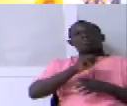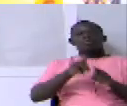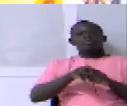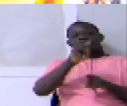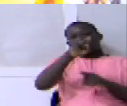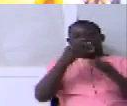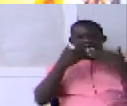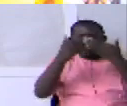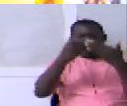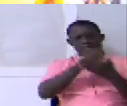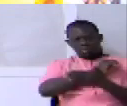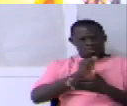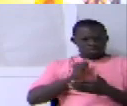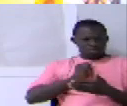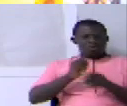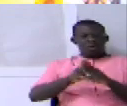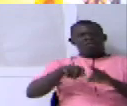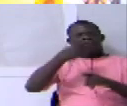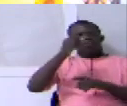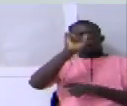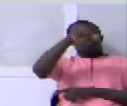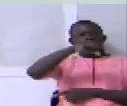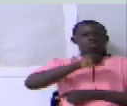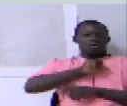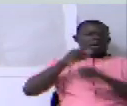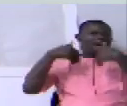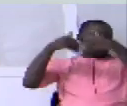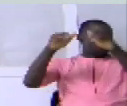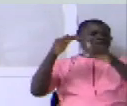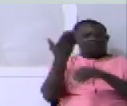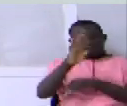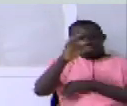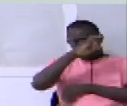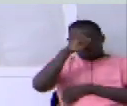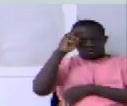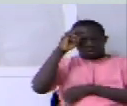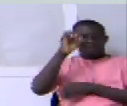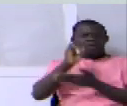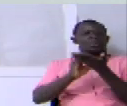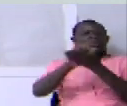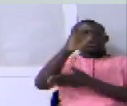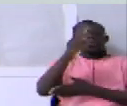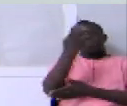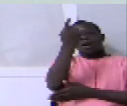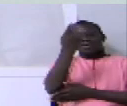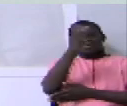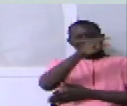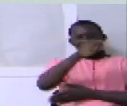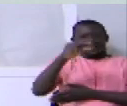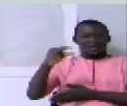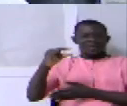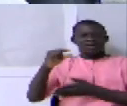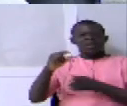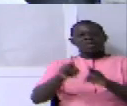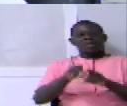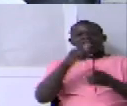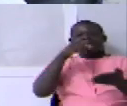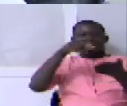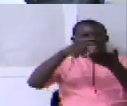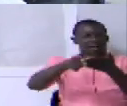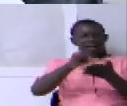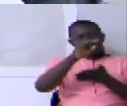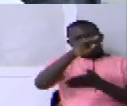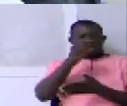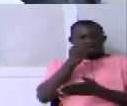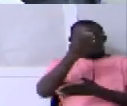You told us that for your sacking you sent a one-sentence letter. Ibe bayla lumem fana yenyi mfonyen